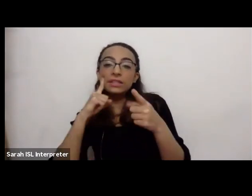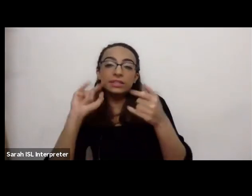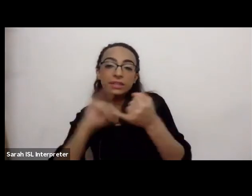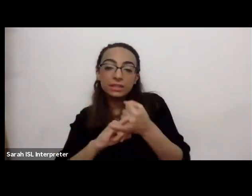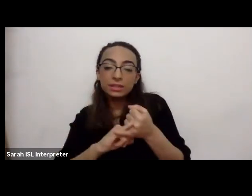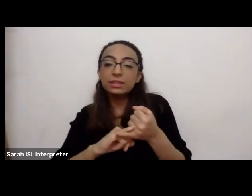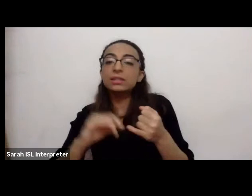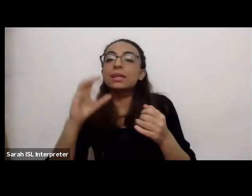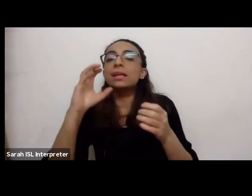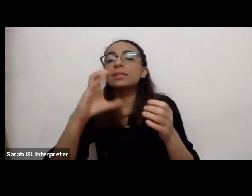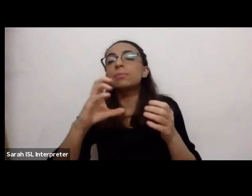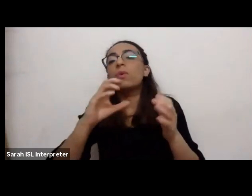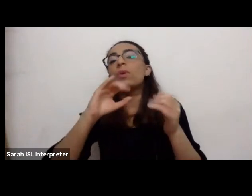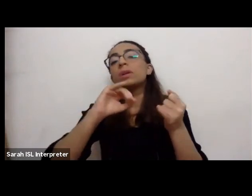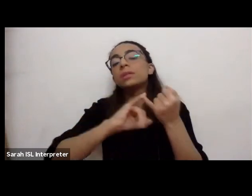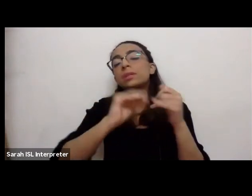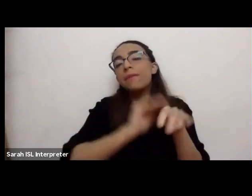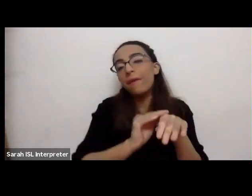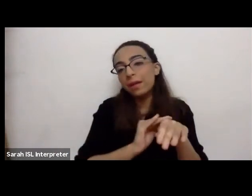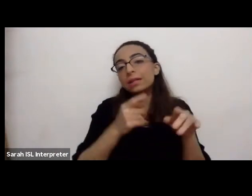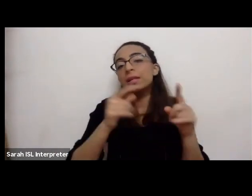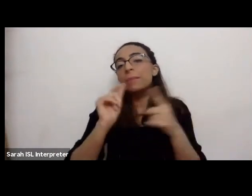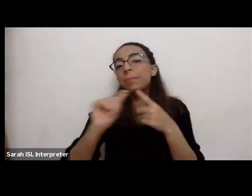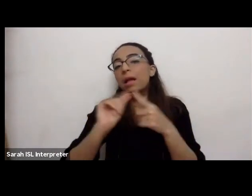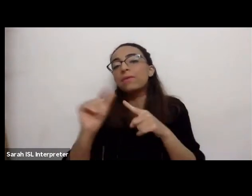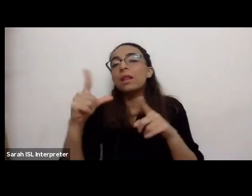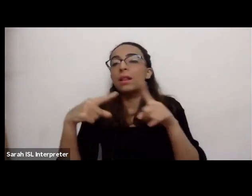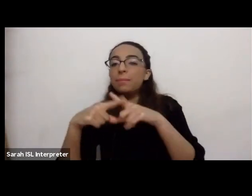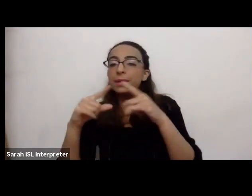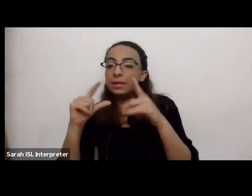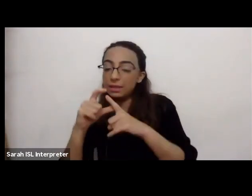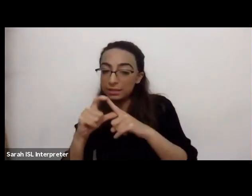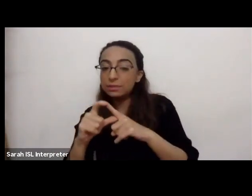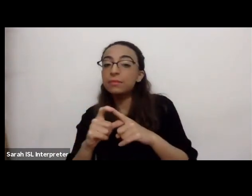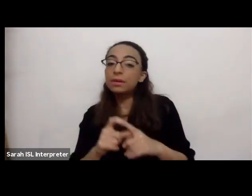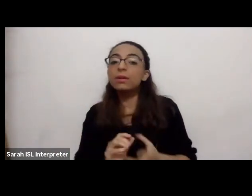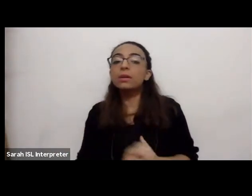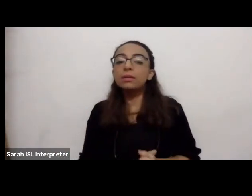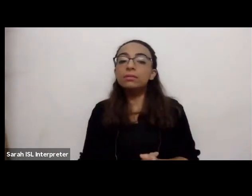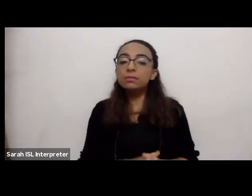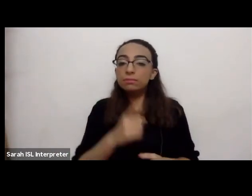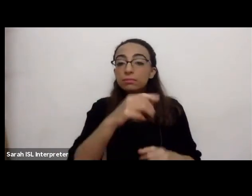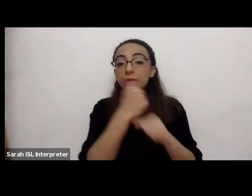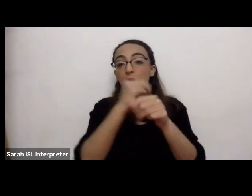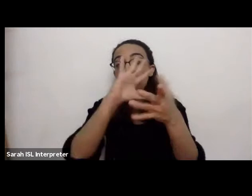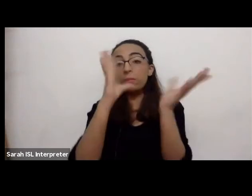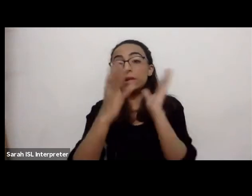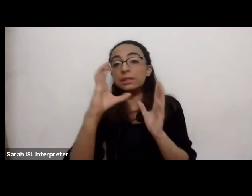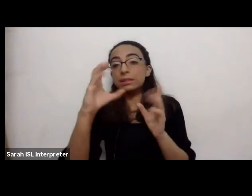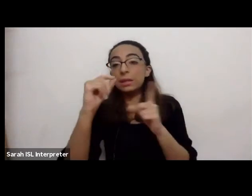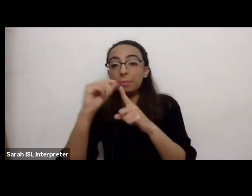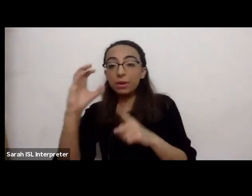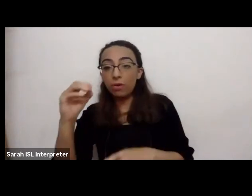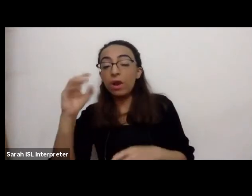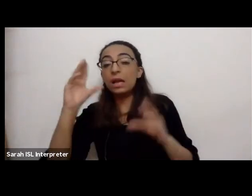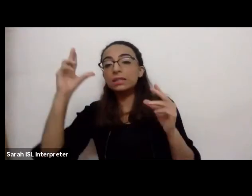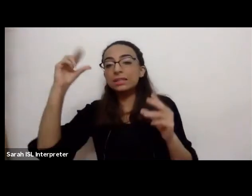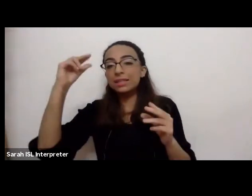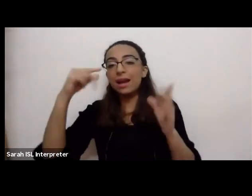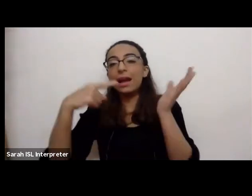Limited, a StarTech company. As Global Chief People Officer of StarTech,